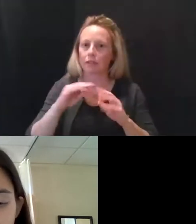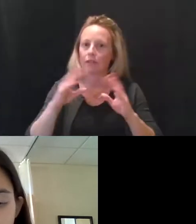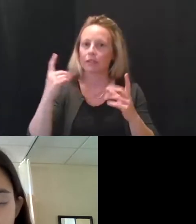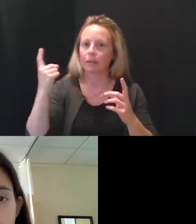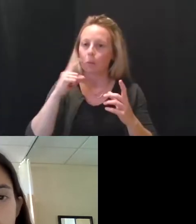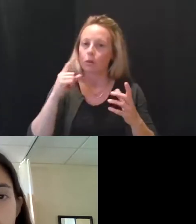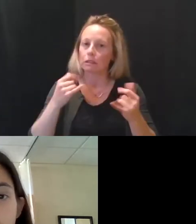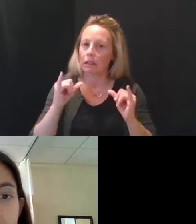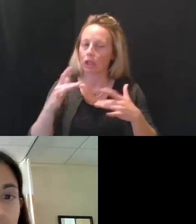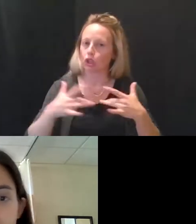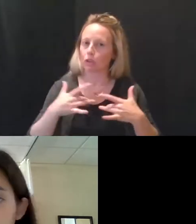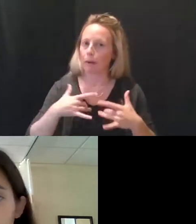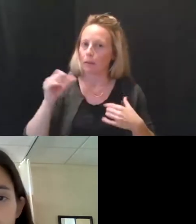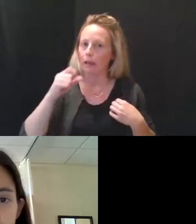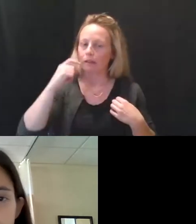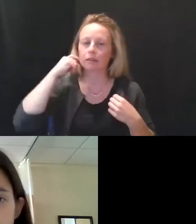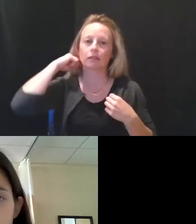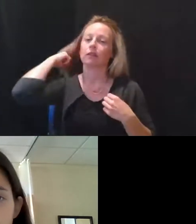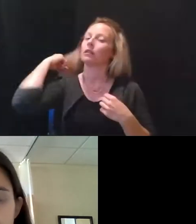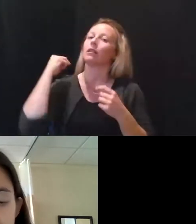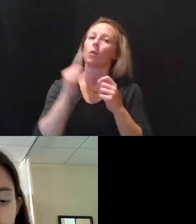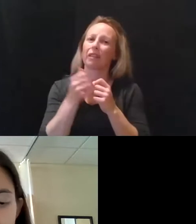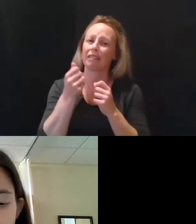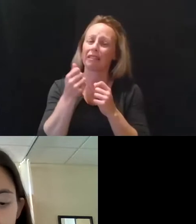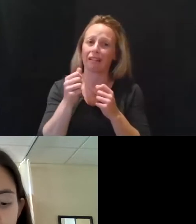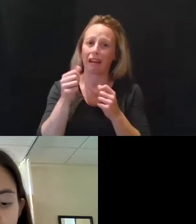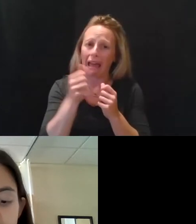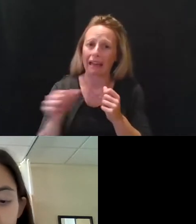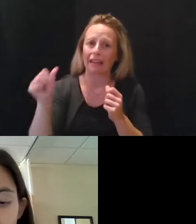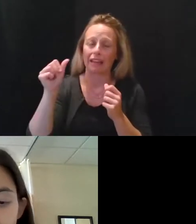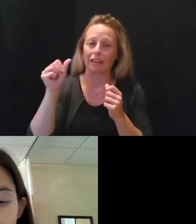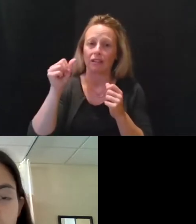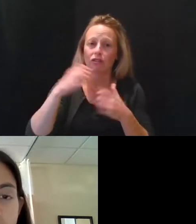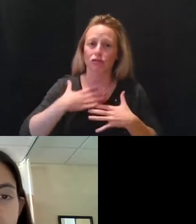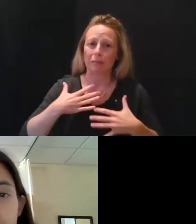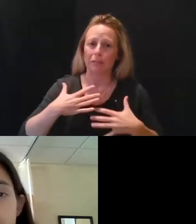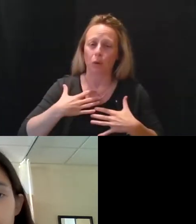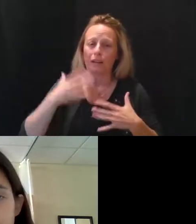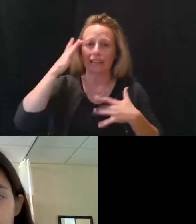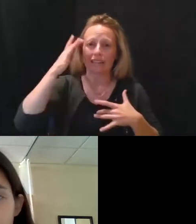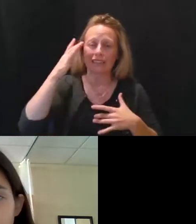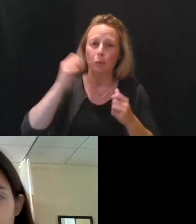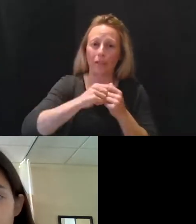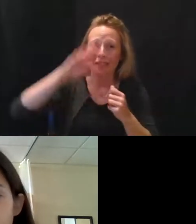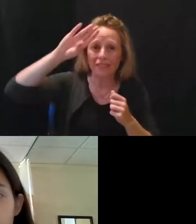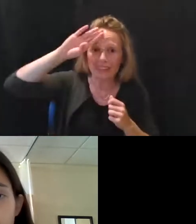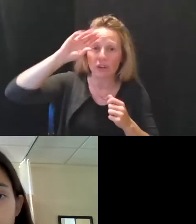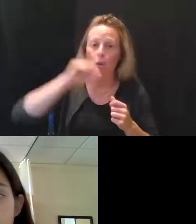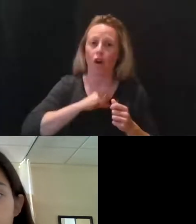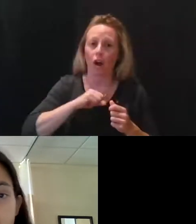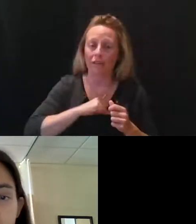concerned about. Like with any other respiratory illness, if your child has fever or cough, that could potentially be a sign